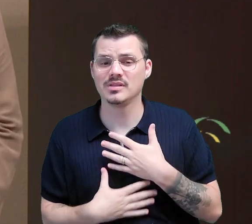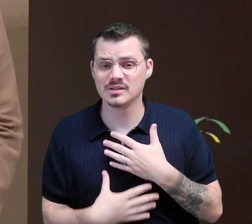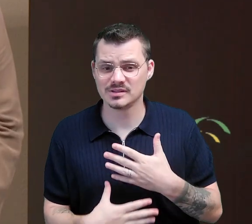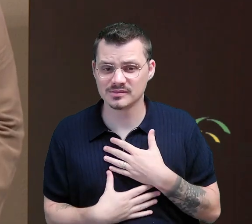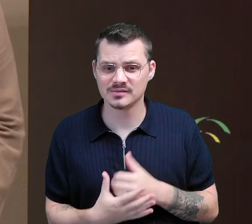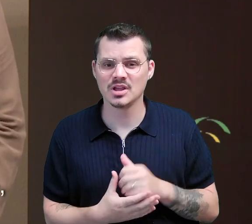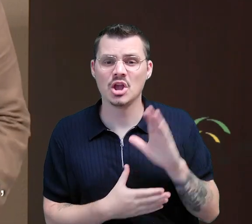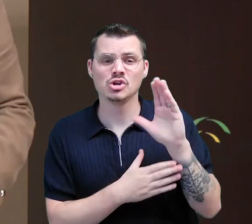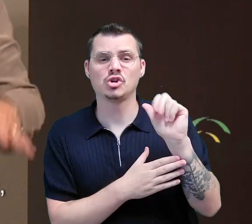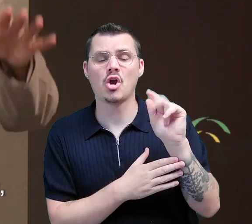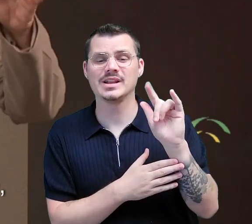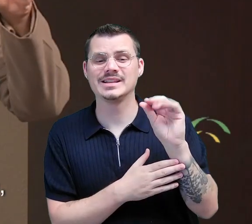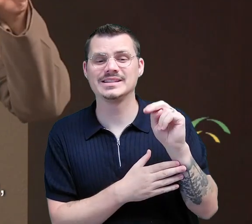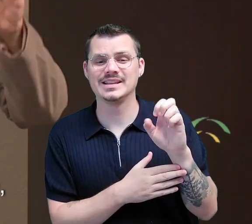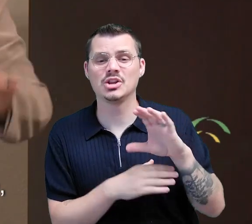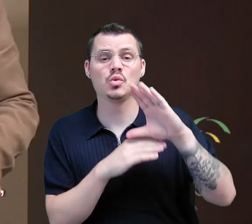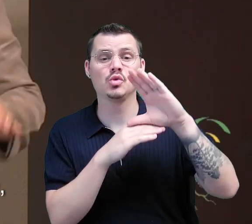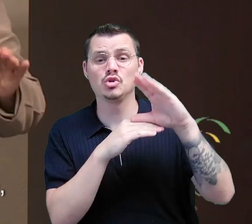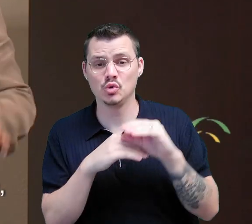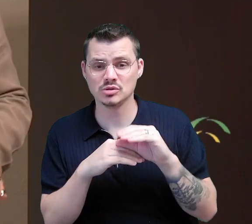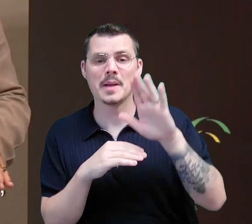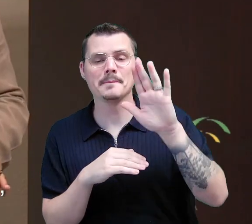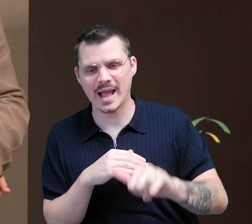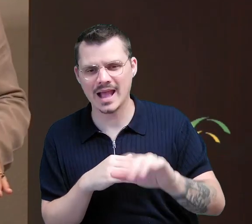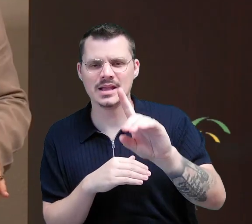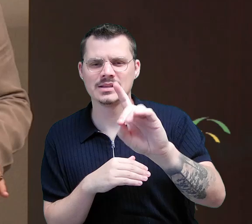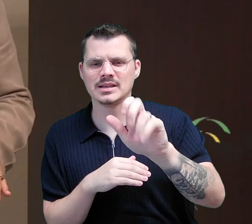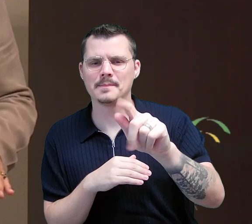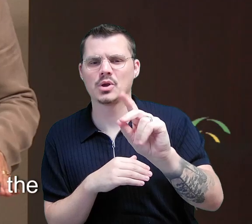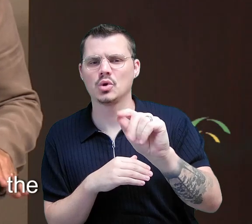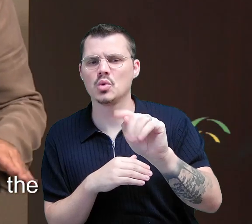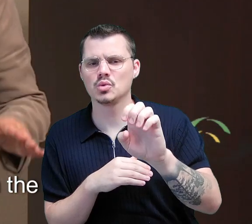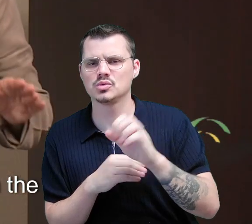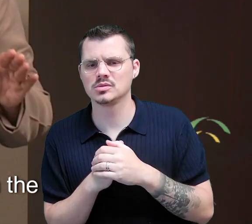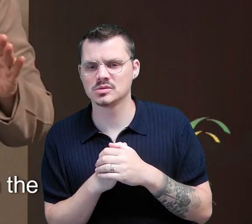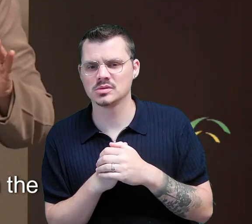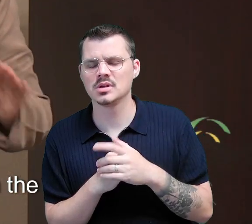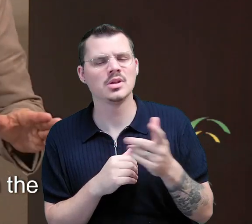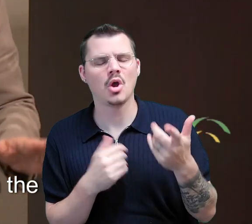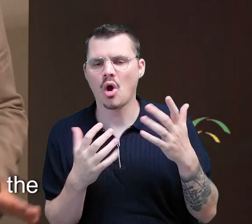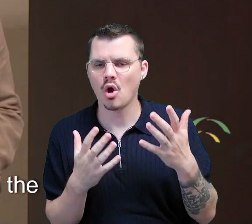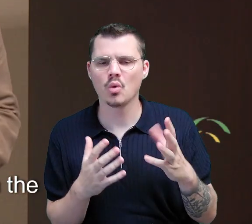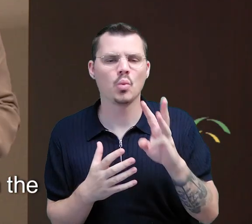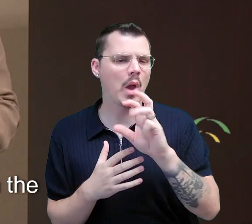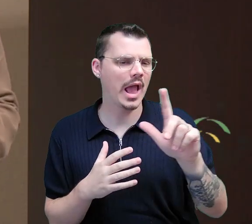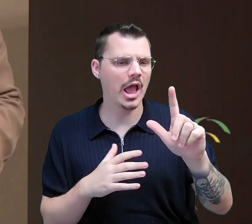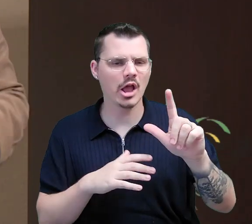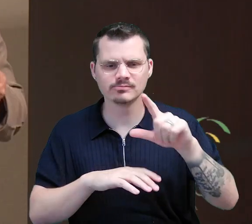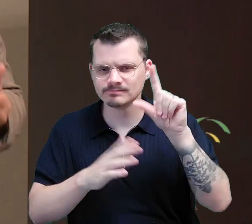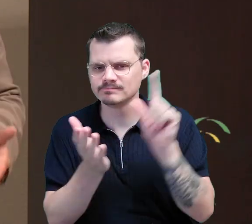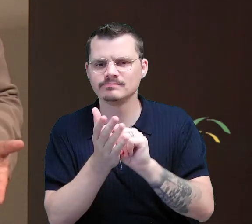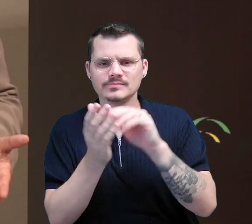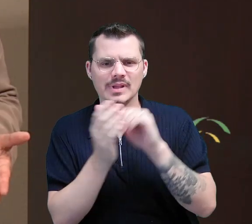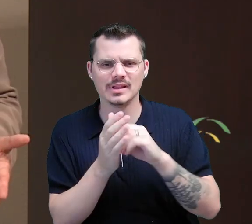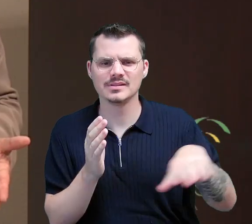breathe. Carnitine is reduced by Depakote. And this has been well established in the